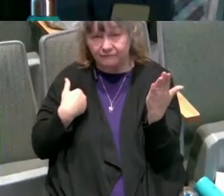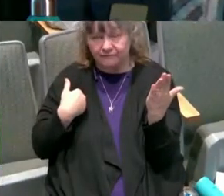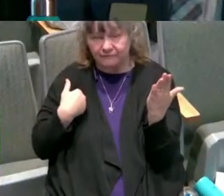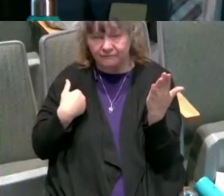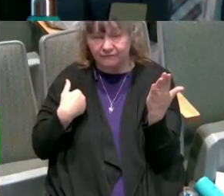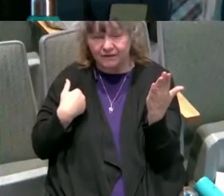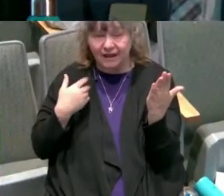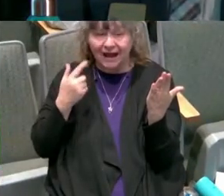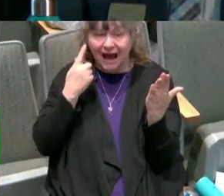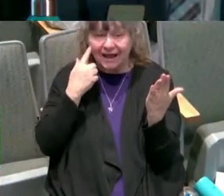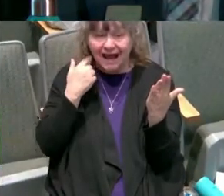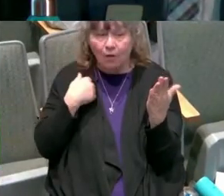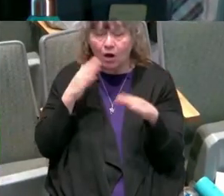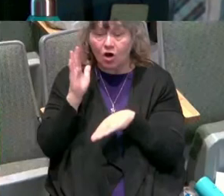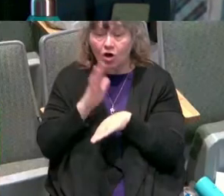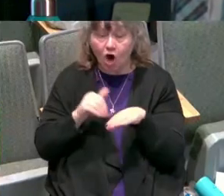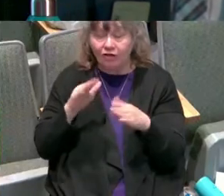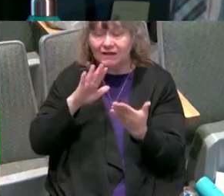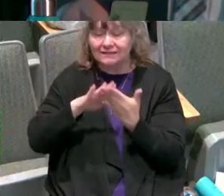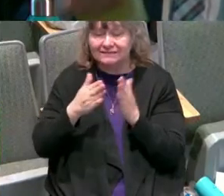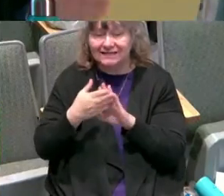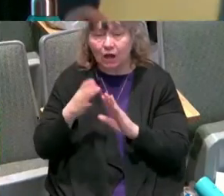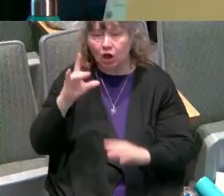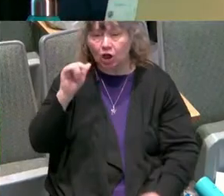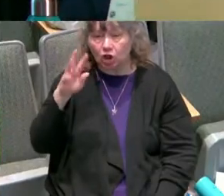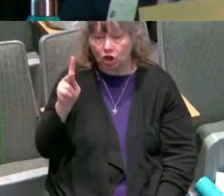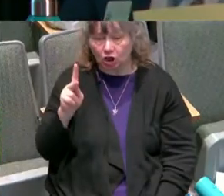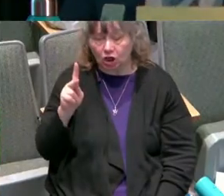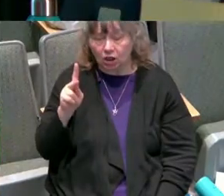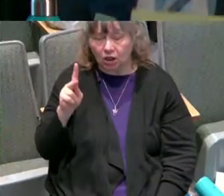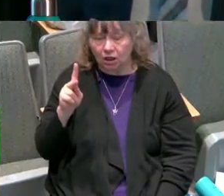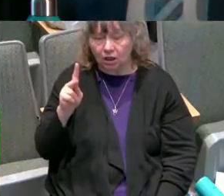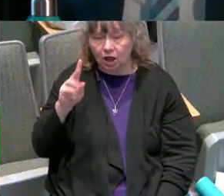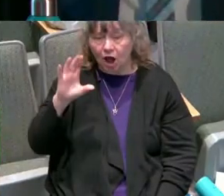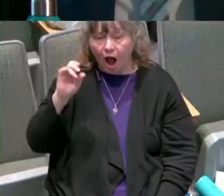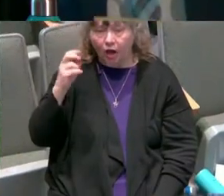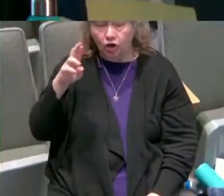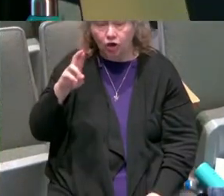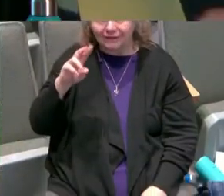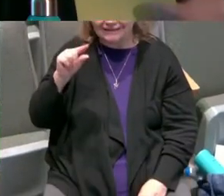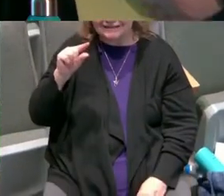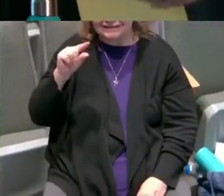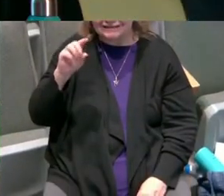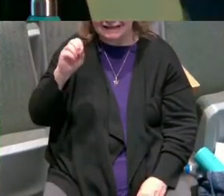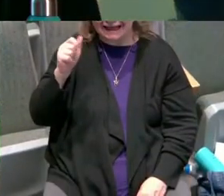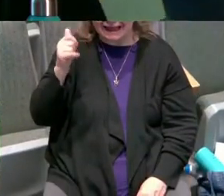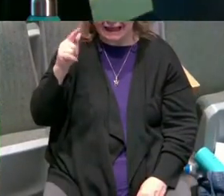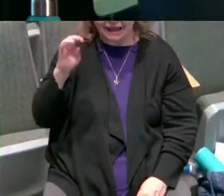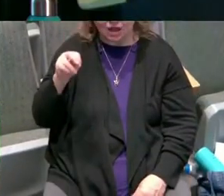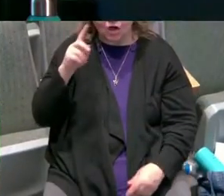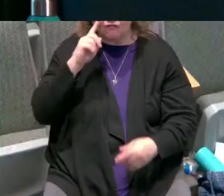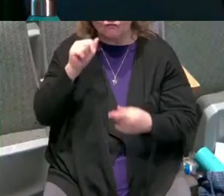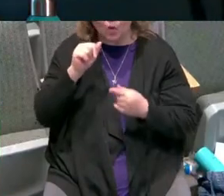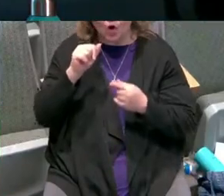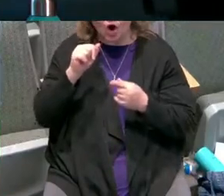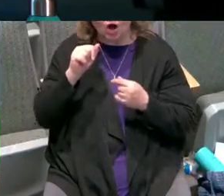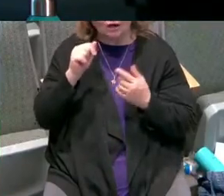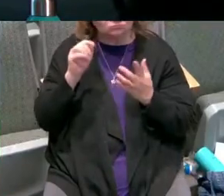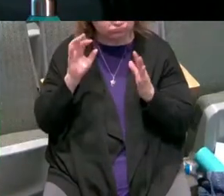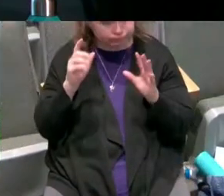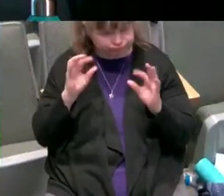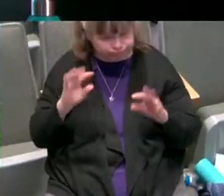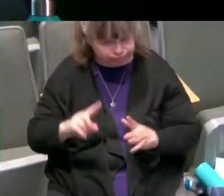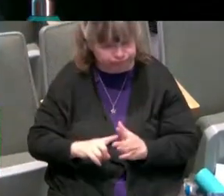I now call on town clerk Connor Deegan for the call and Return of the warrant